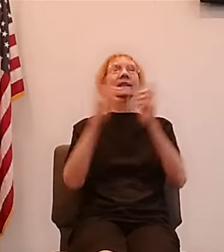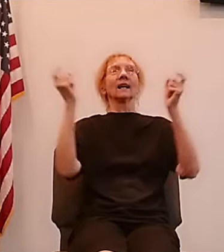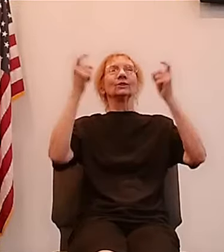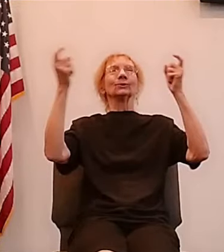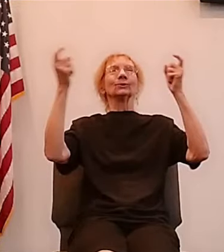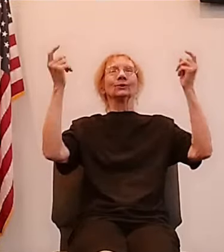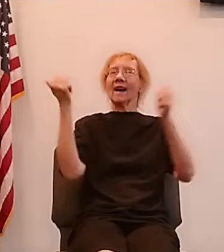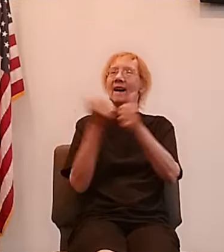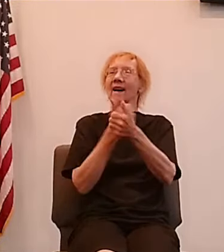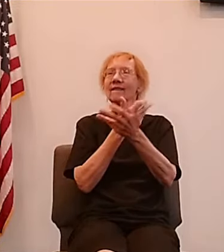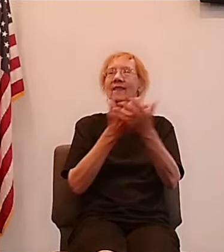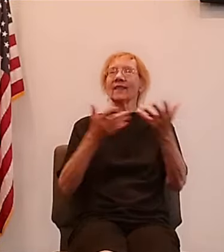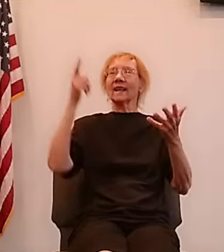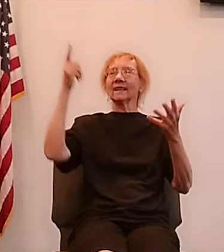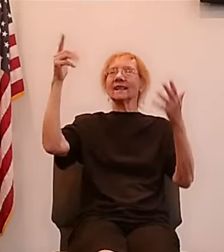Hallelujah